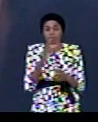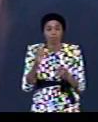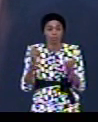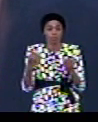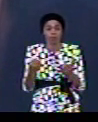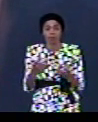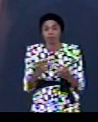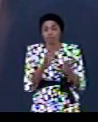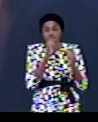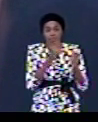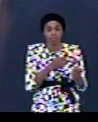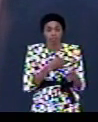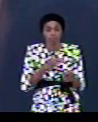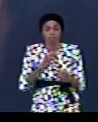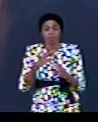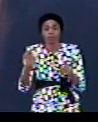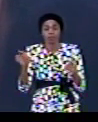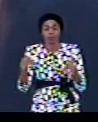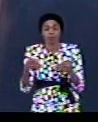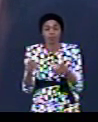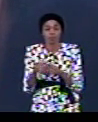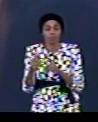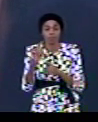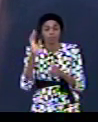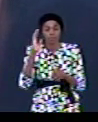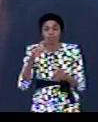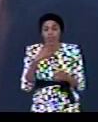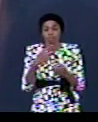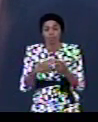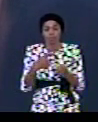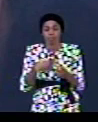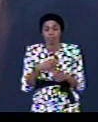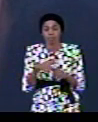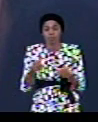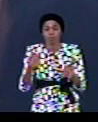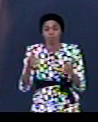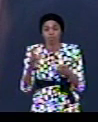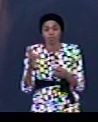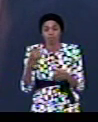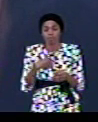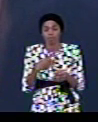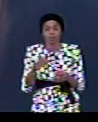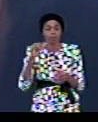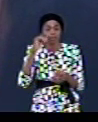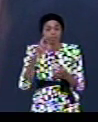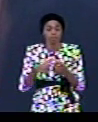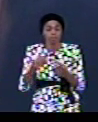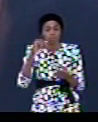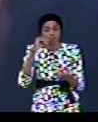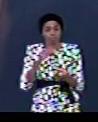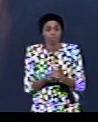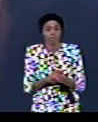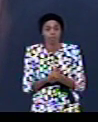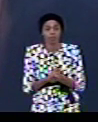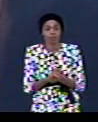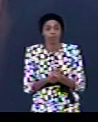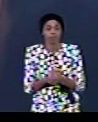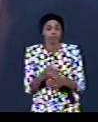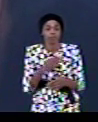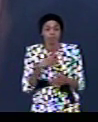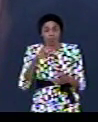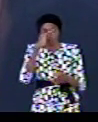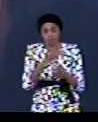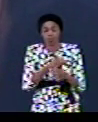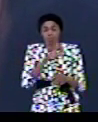gift, and I will give according as ye shall say unto me, but give me the damsel to wife. And the sons